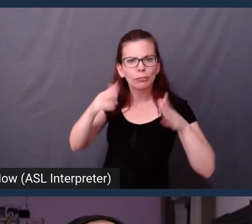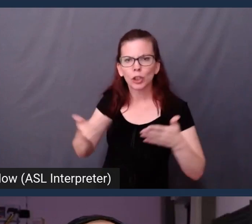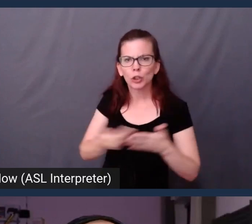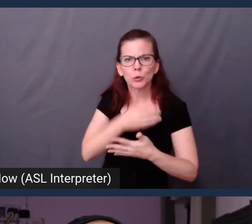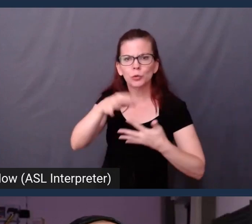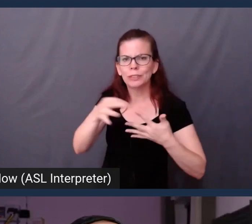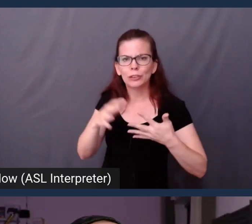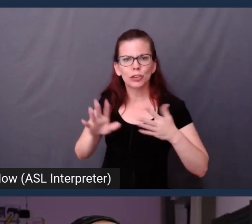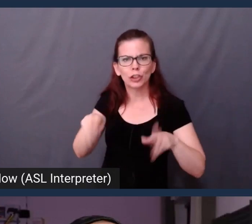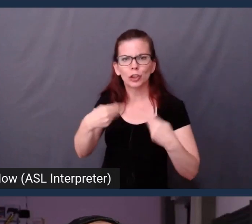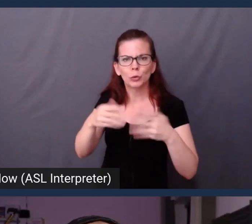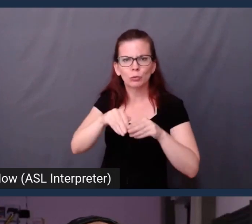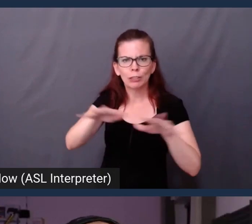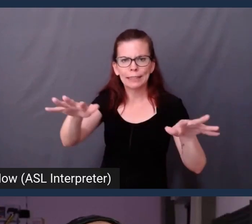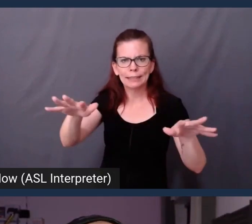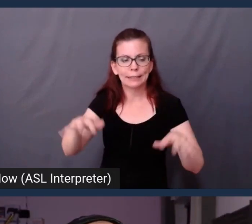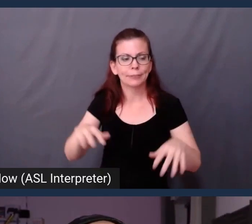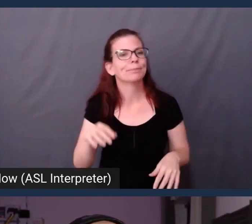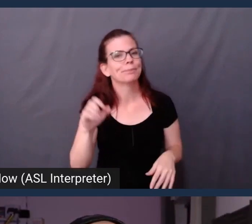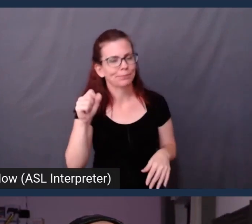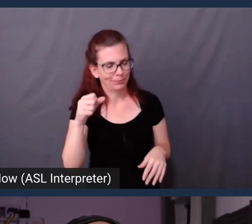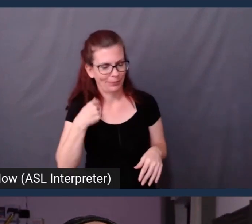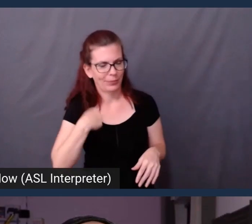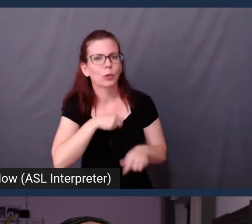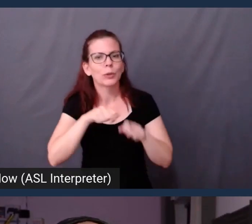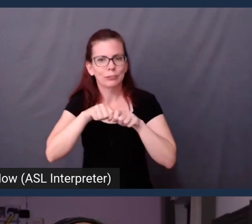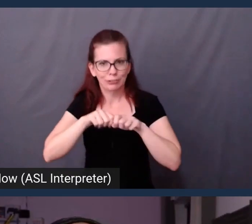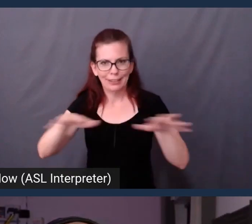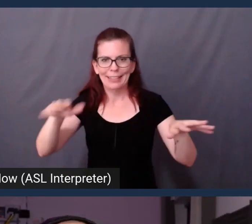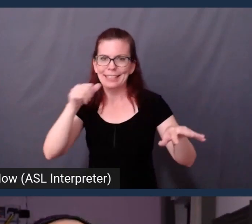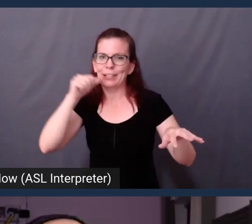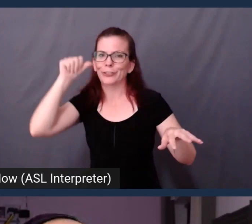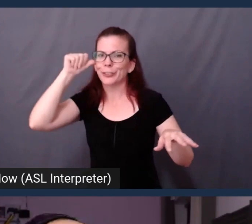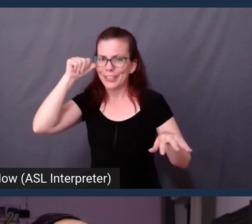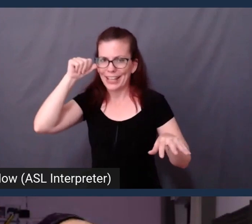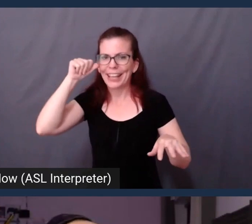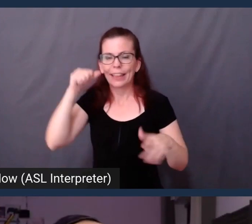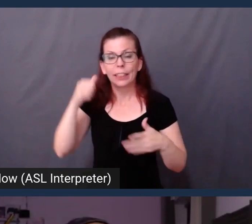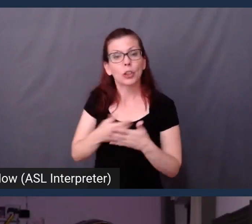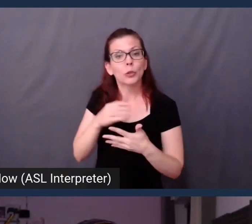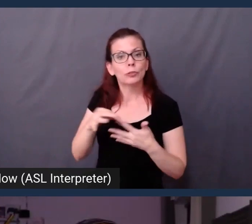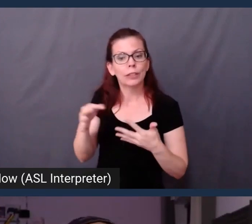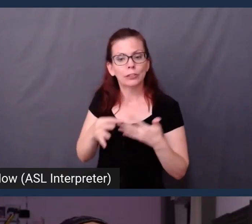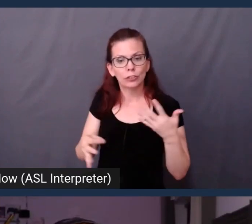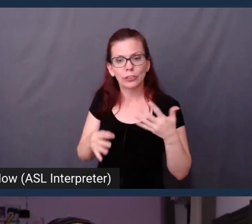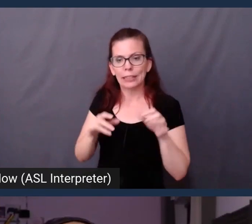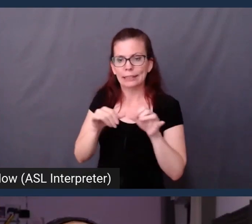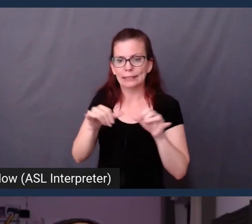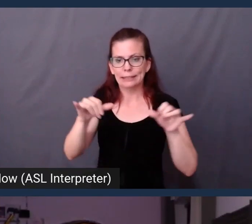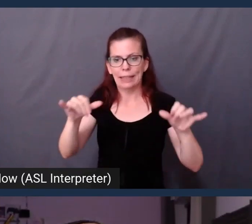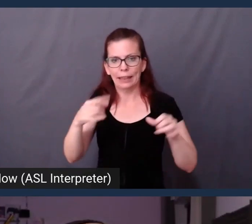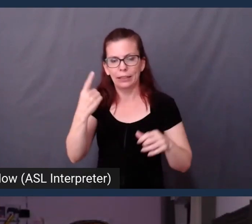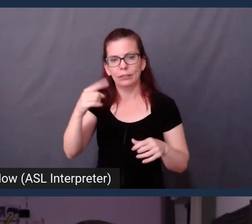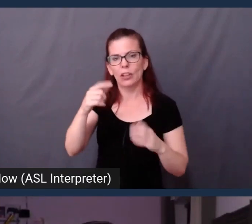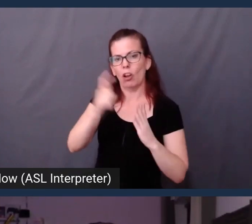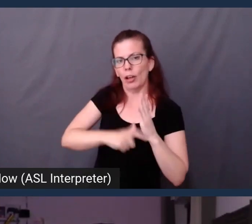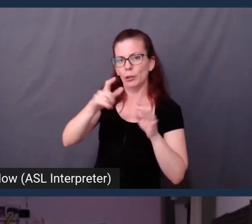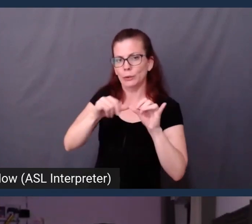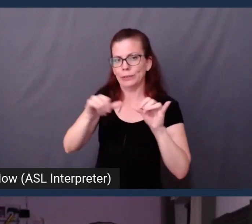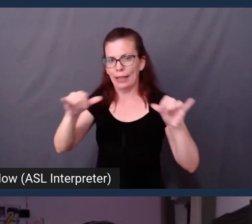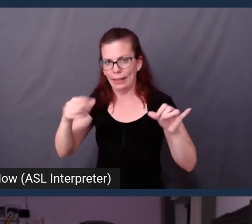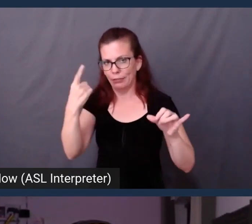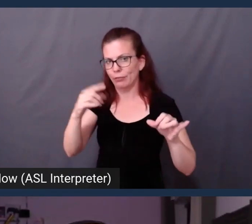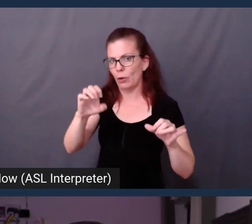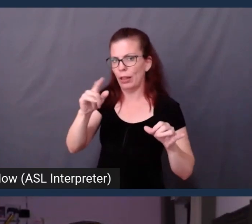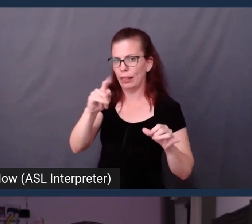releasing? So the new feature we released yesterday is auto-scaling for ElastiCache. So